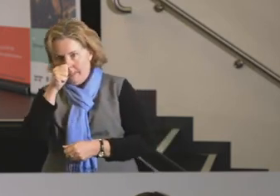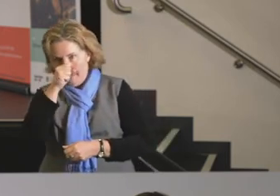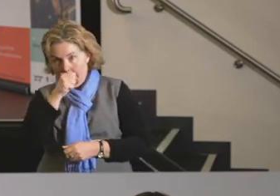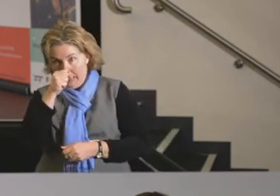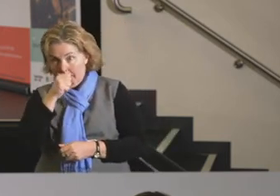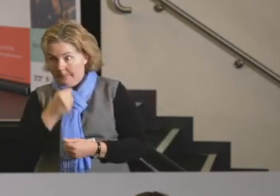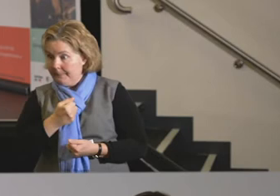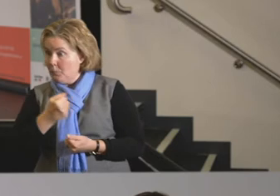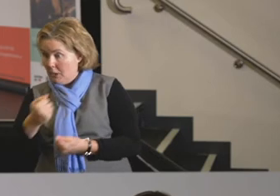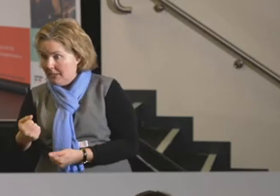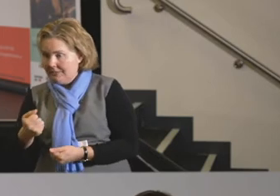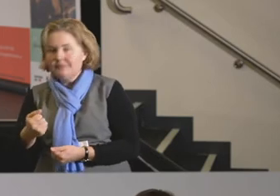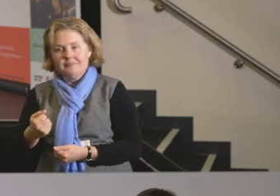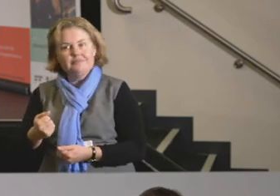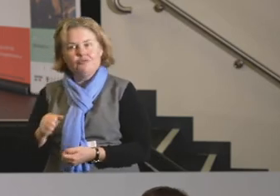something.